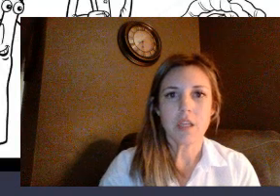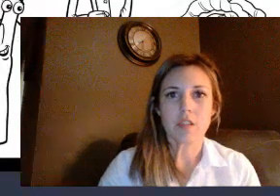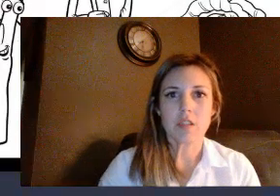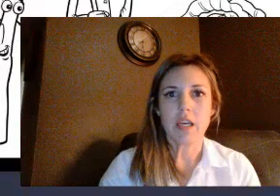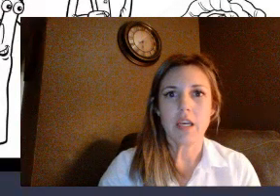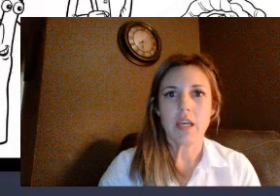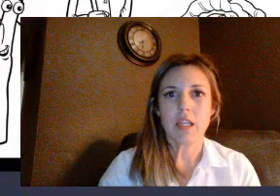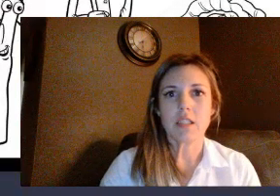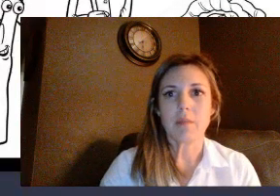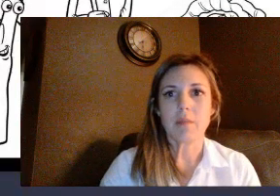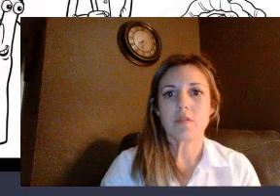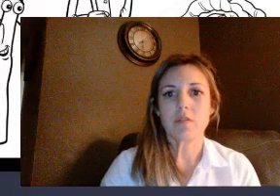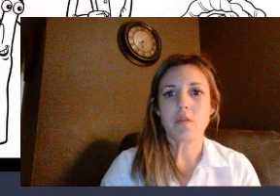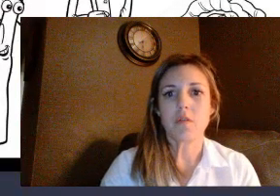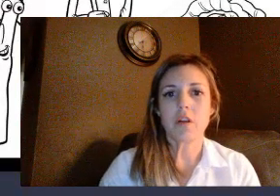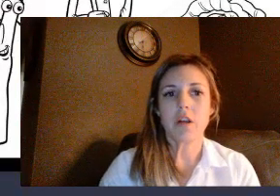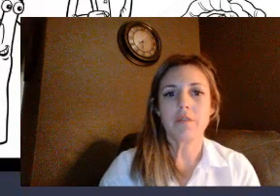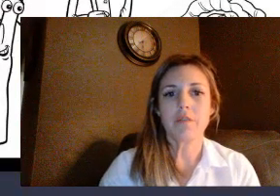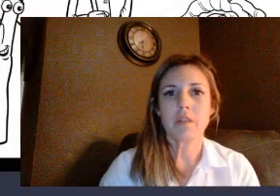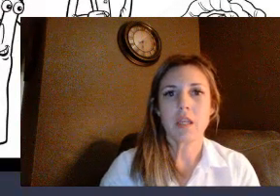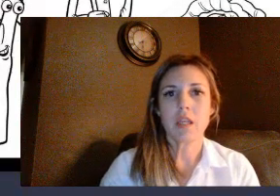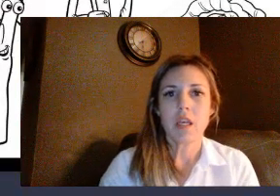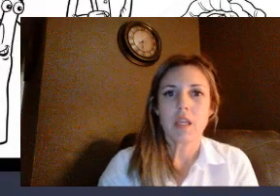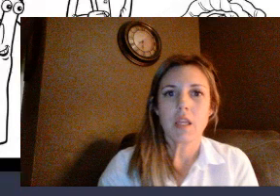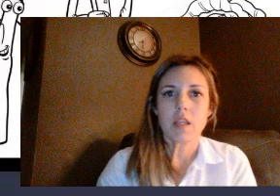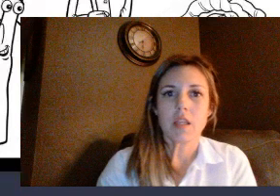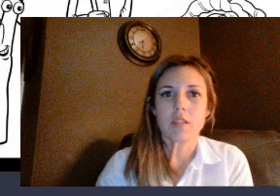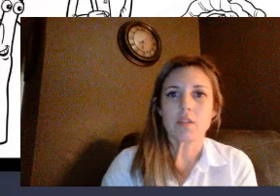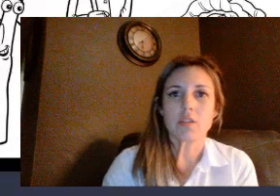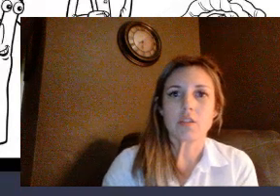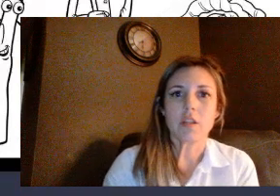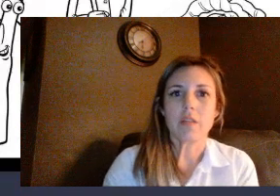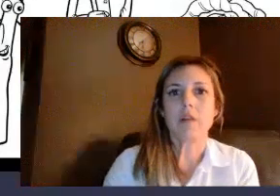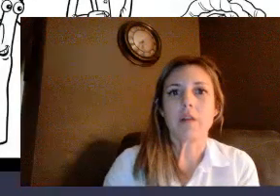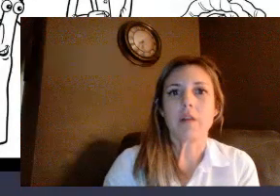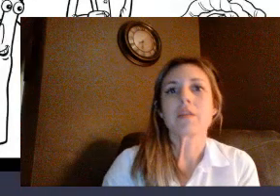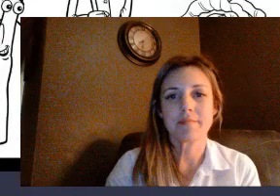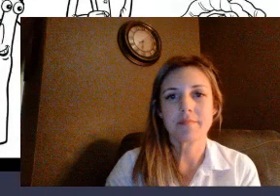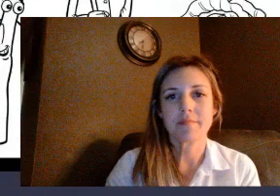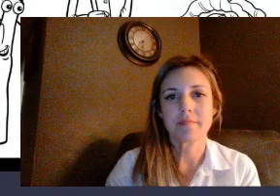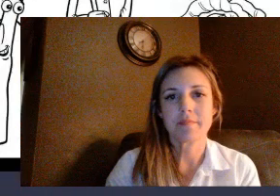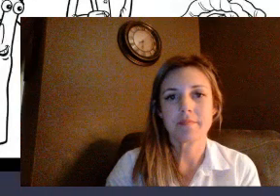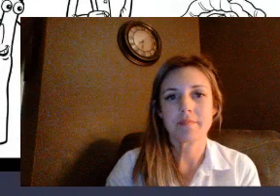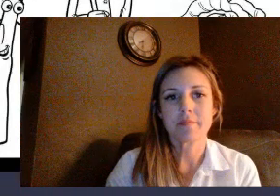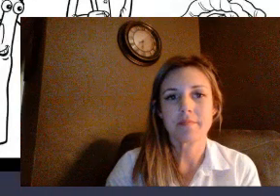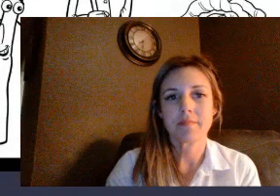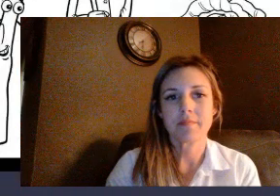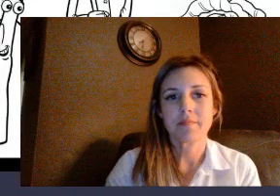jacket. It looks like this might be a bug. Bug. No, it does not start with J. How